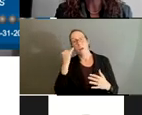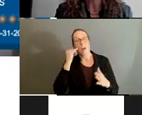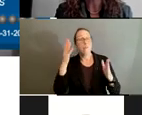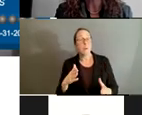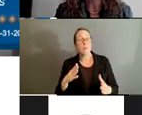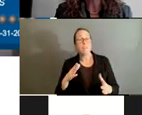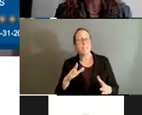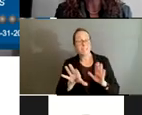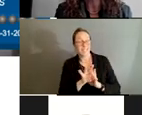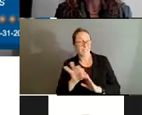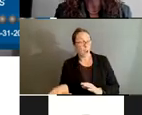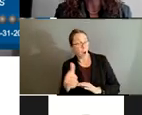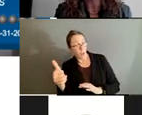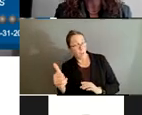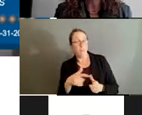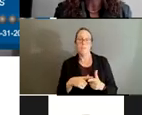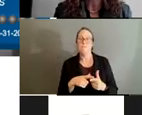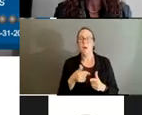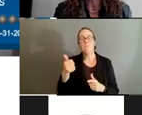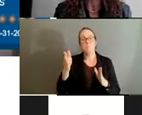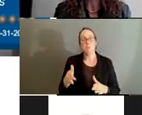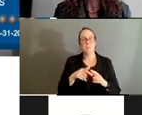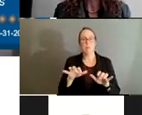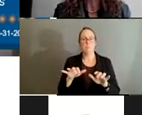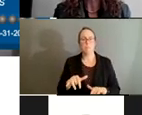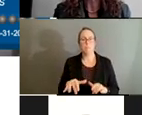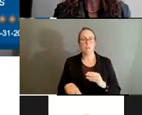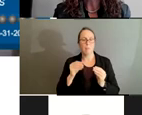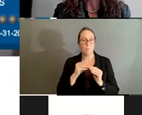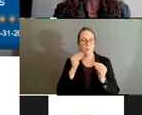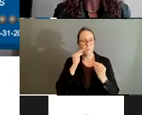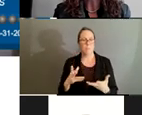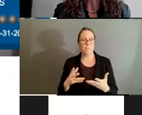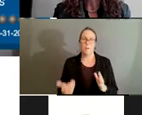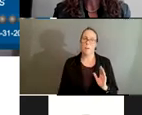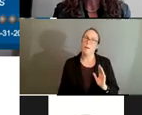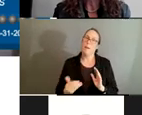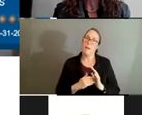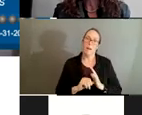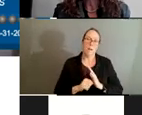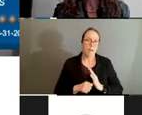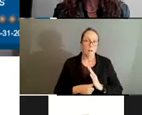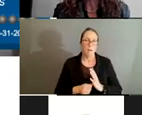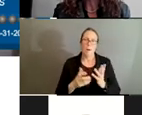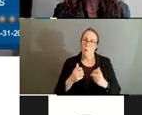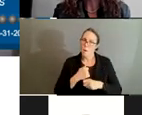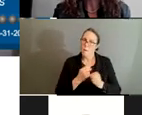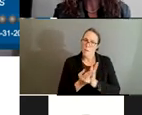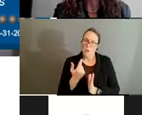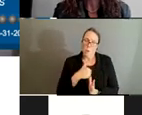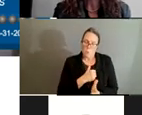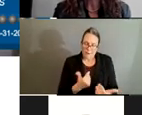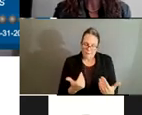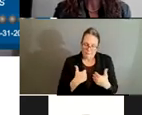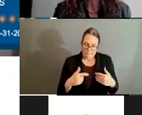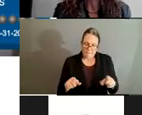then gives them an ability to add more information. Because again, we want to make sure that we have as much information so that we